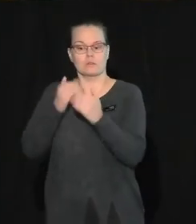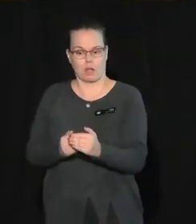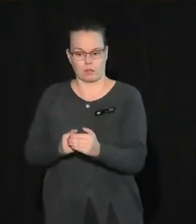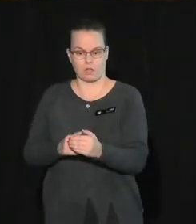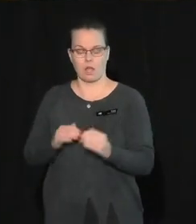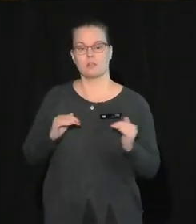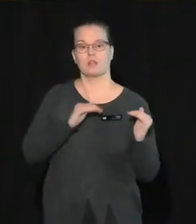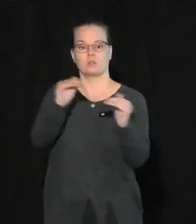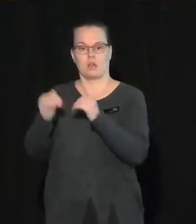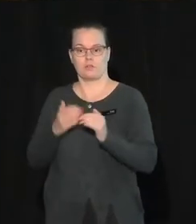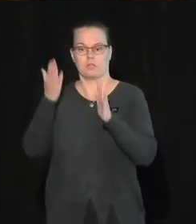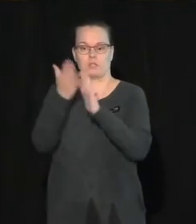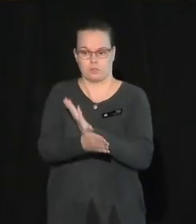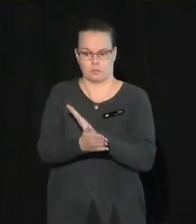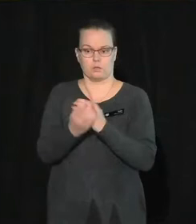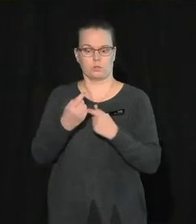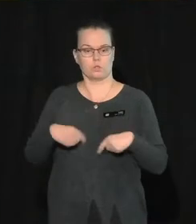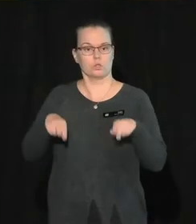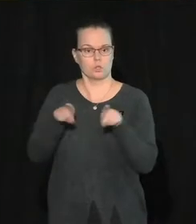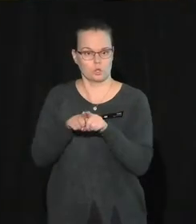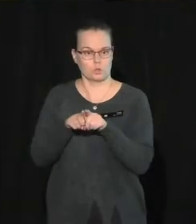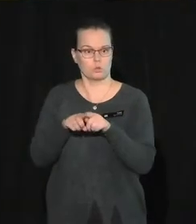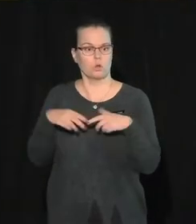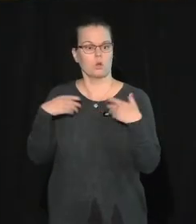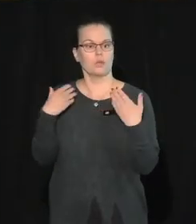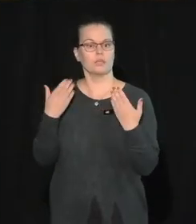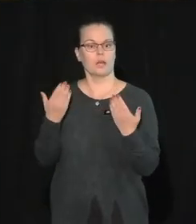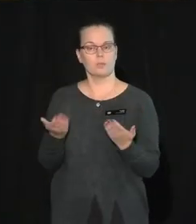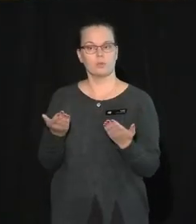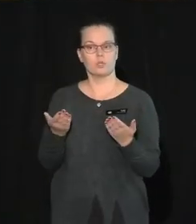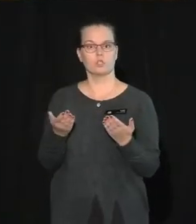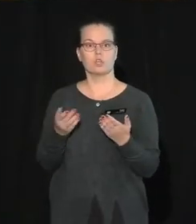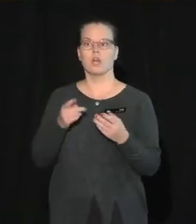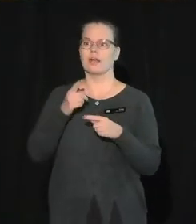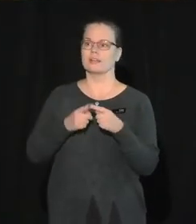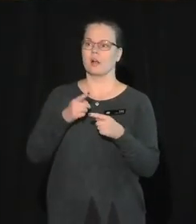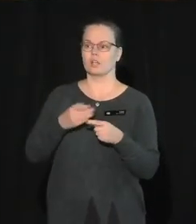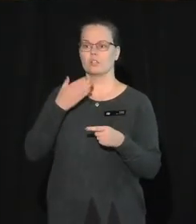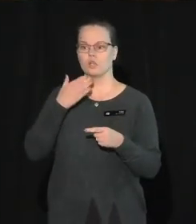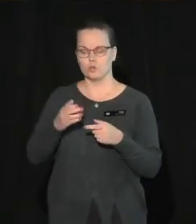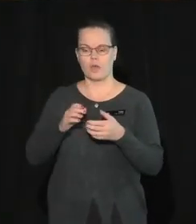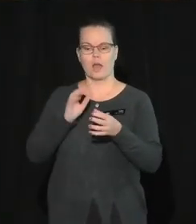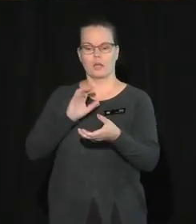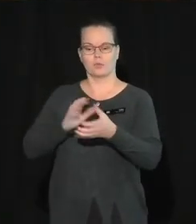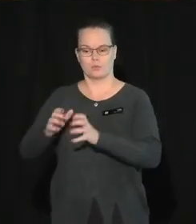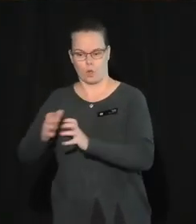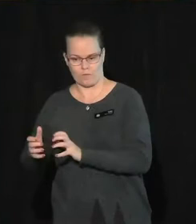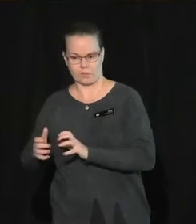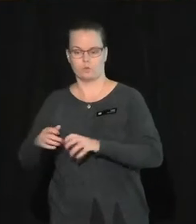adequate accessibility and in good interoperability and